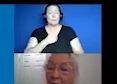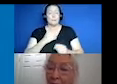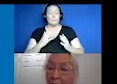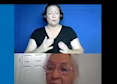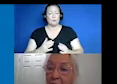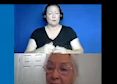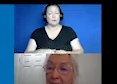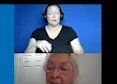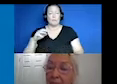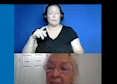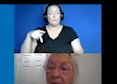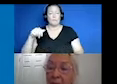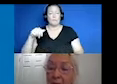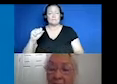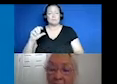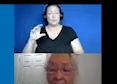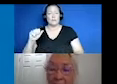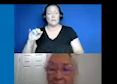Pascua Yaqui tribe,